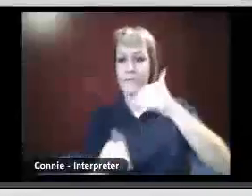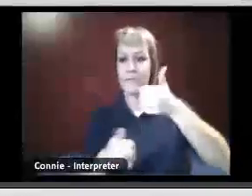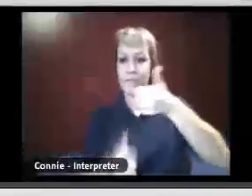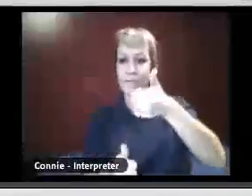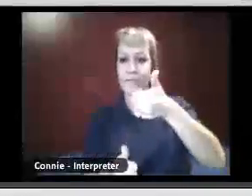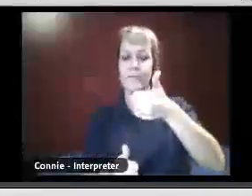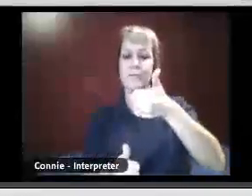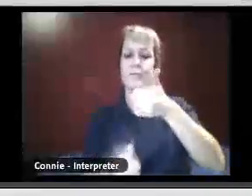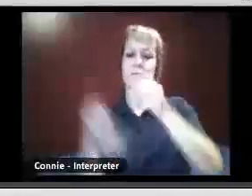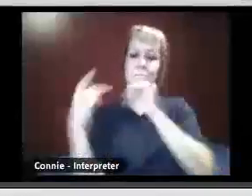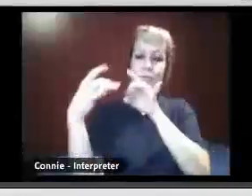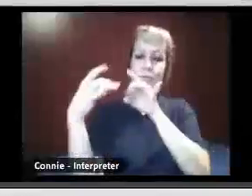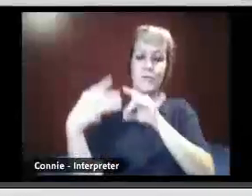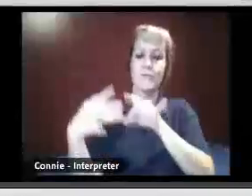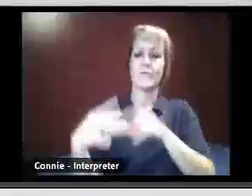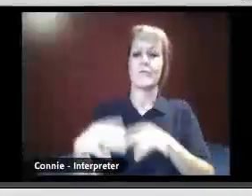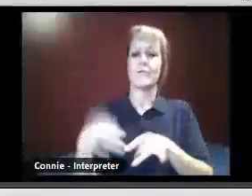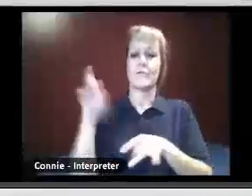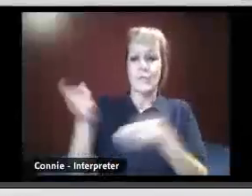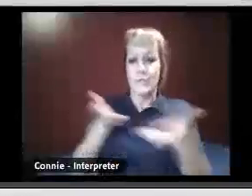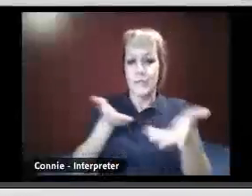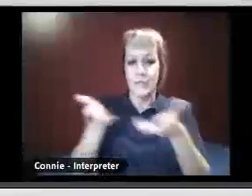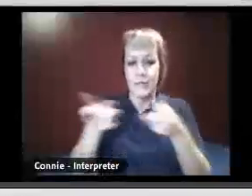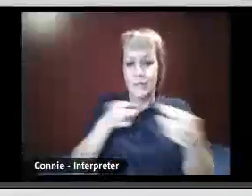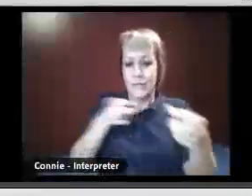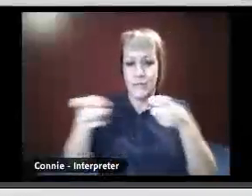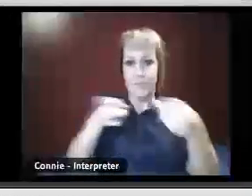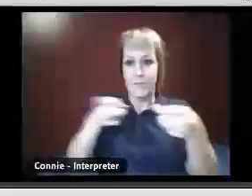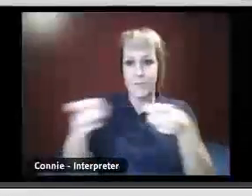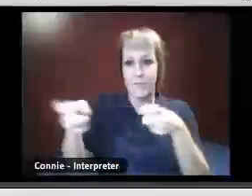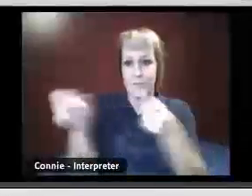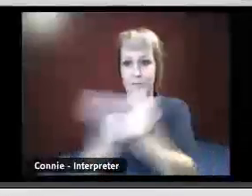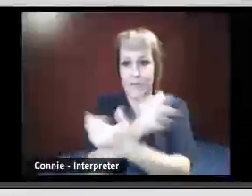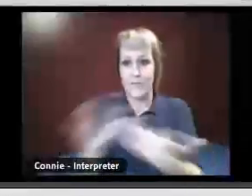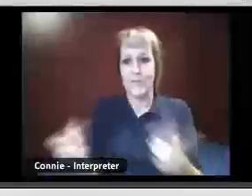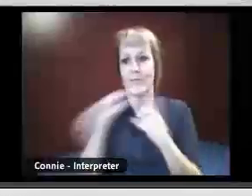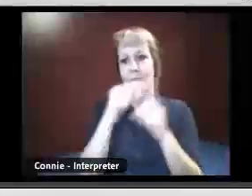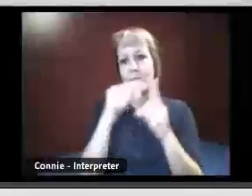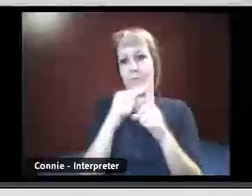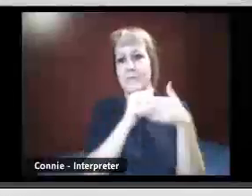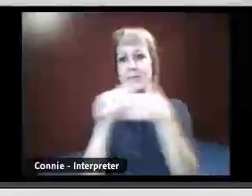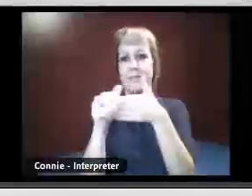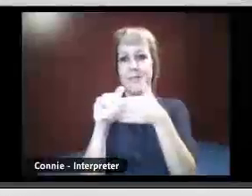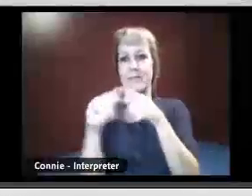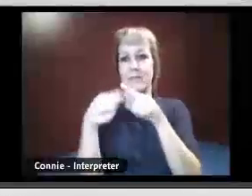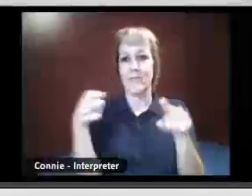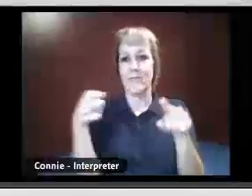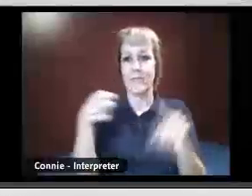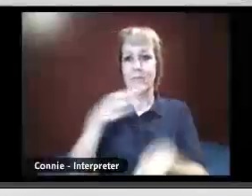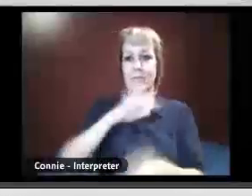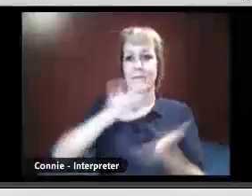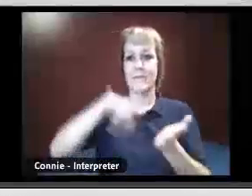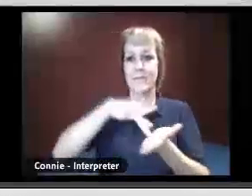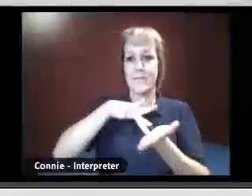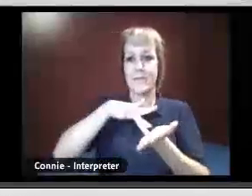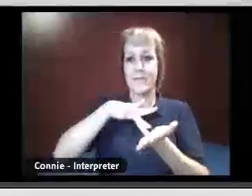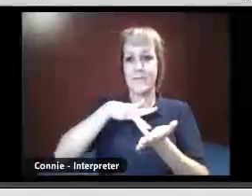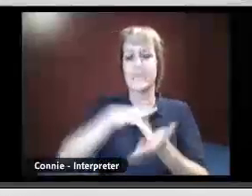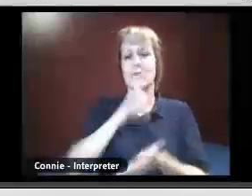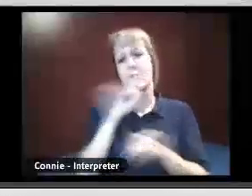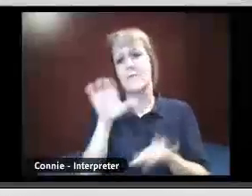down, and somehow you have to keep everything going. There's actually a term, it's called leading from the middle, and that's really what you do,